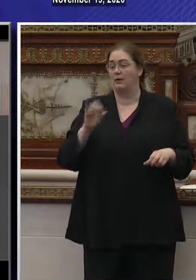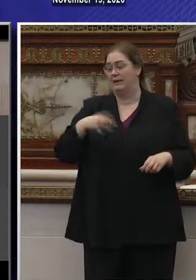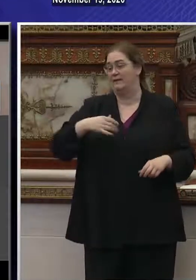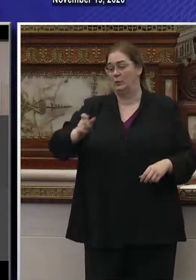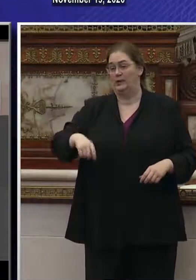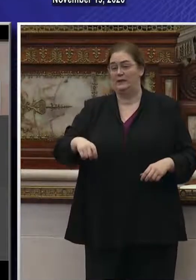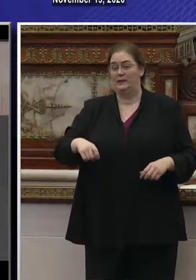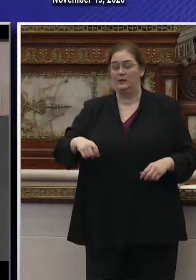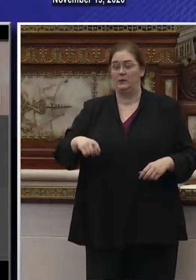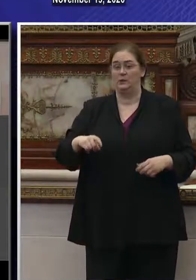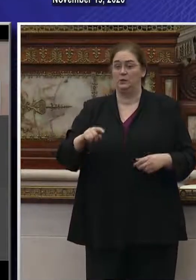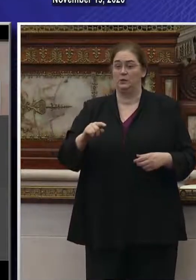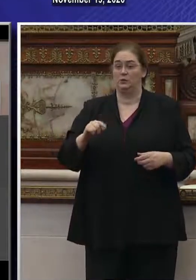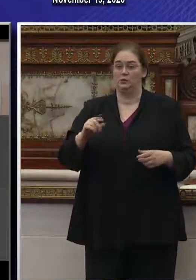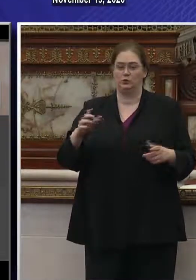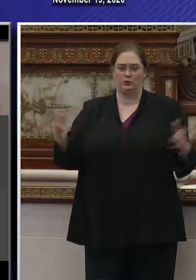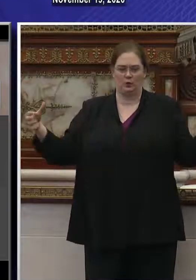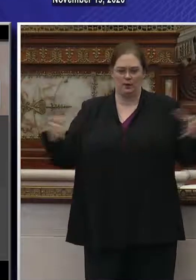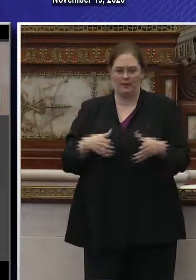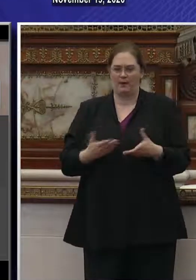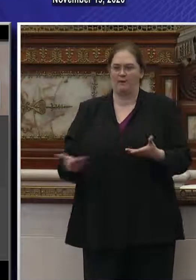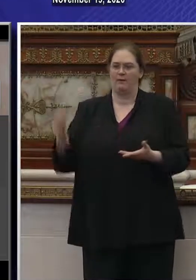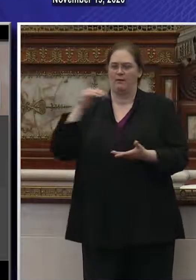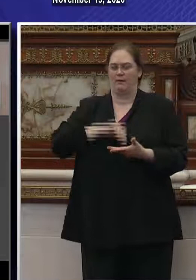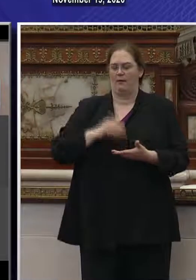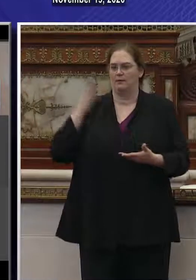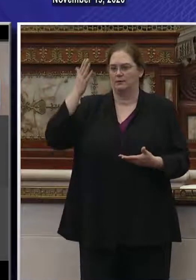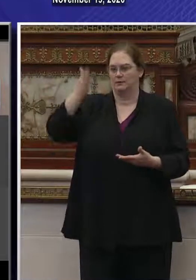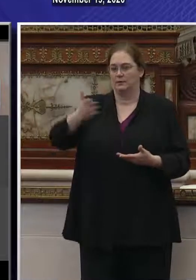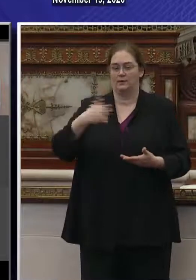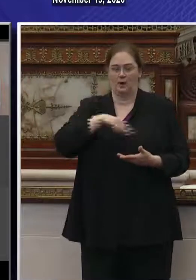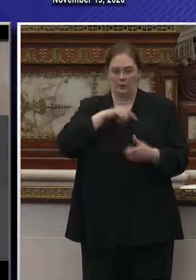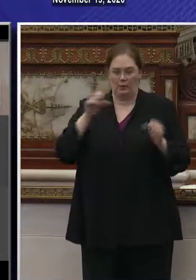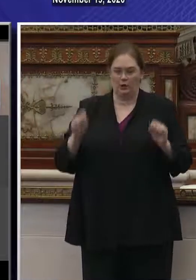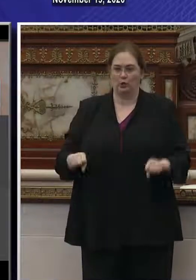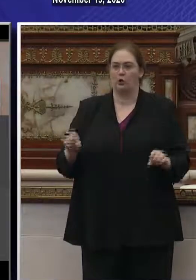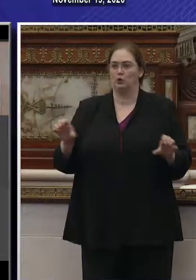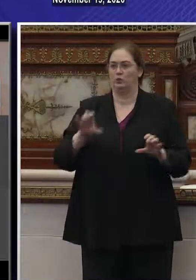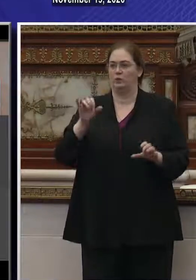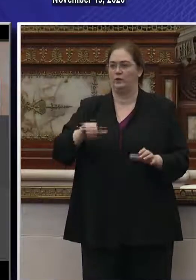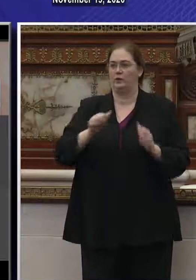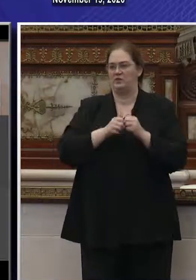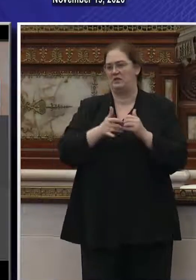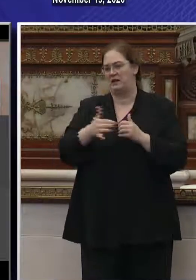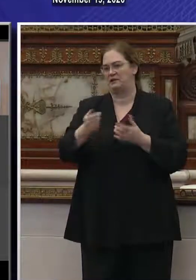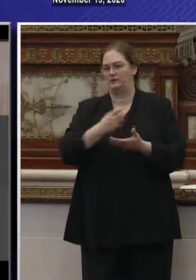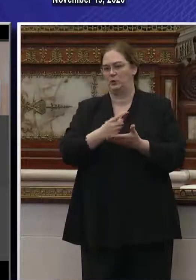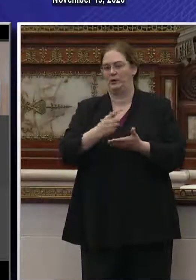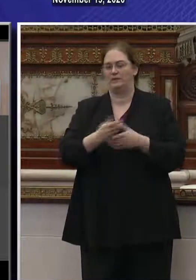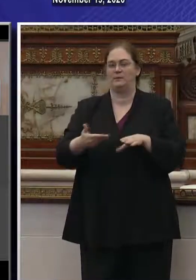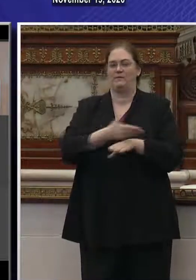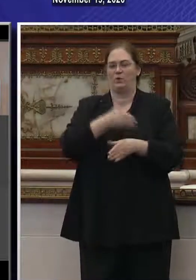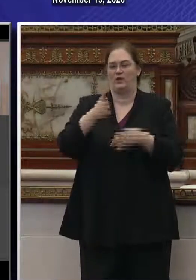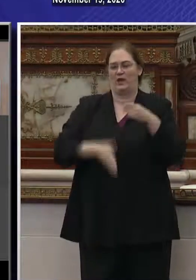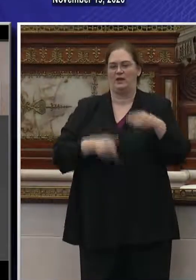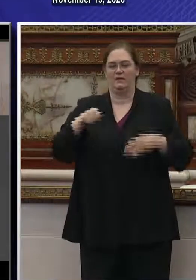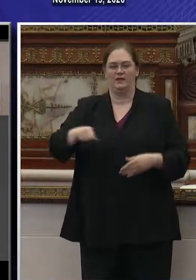if we need to come back together again, that we could do so within the next few weeks before the end of